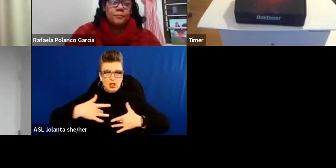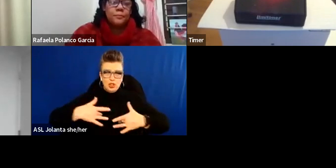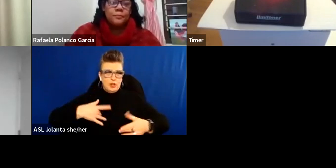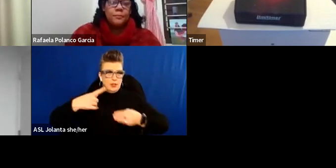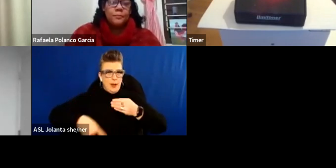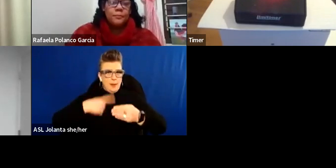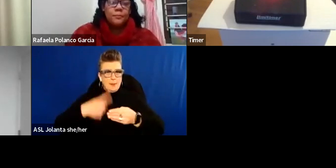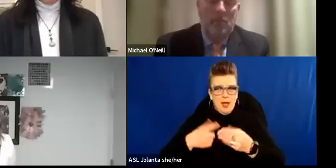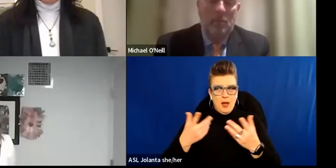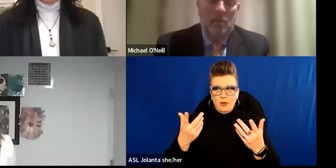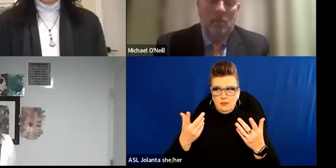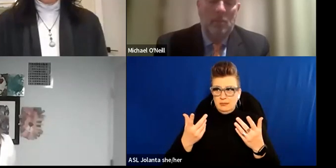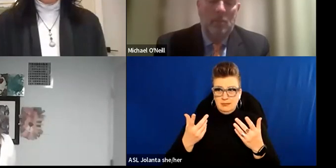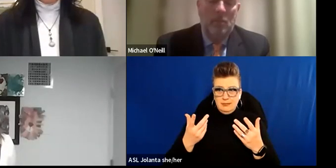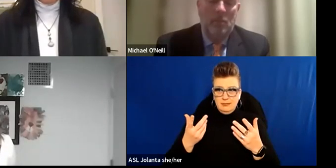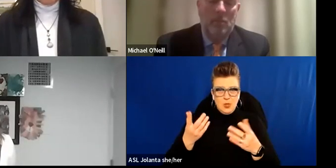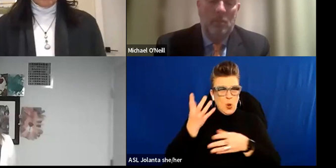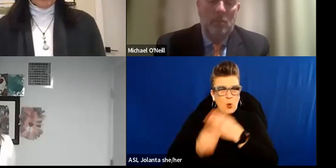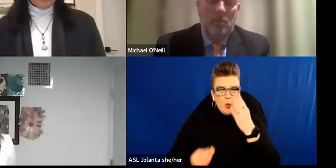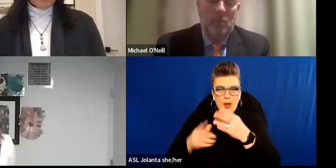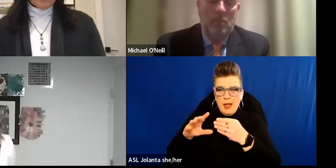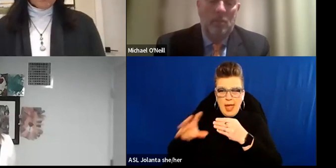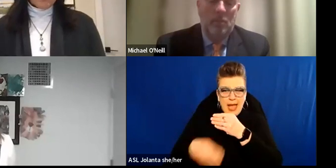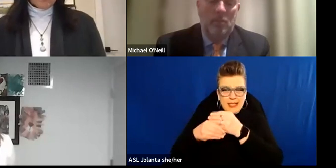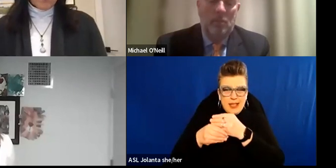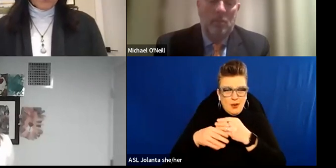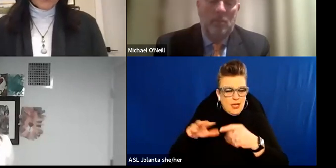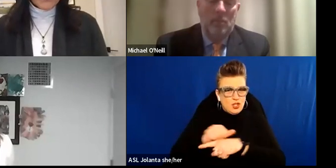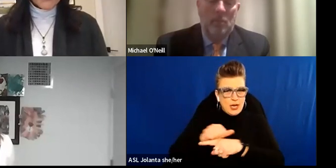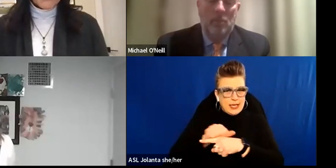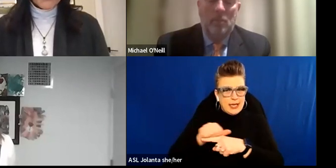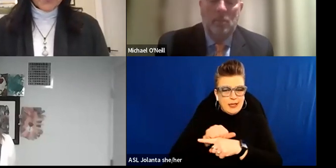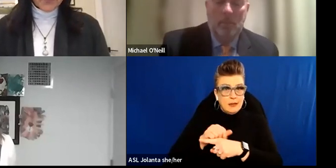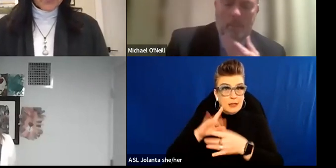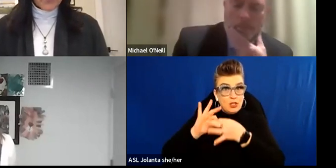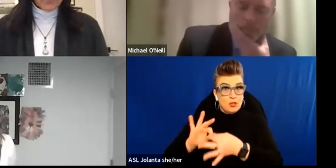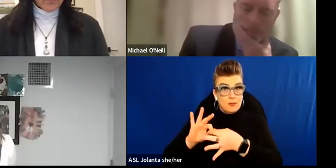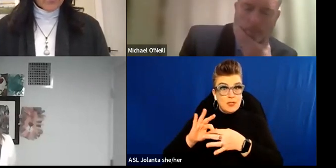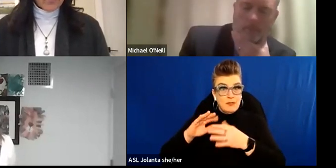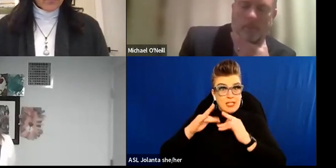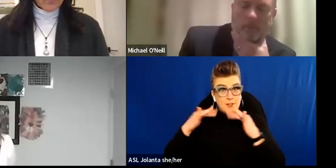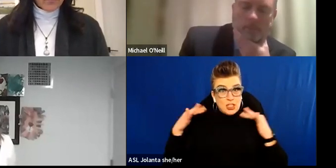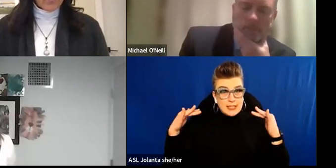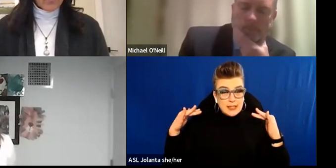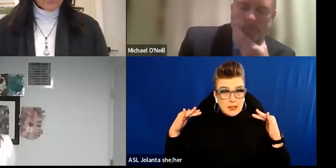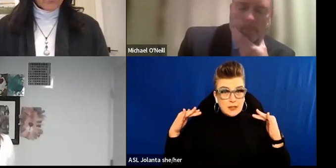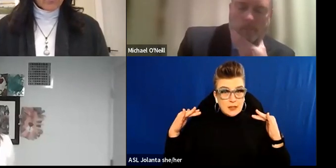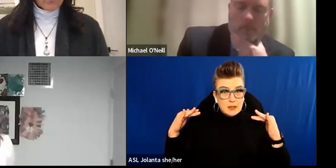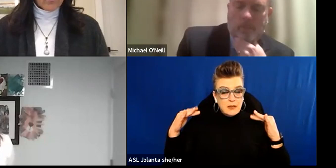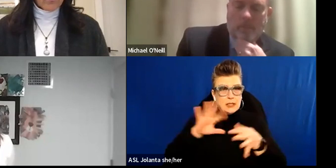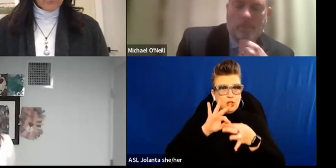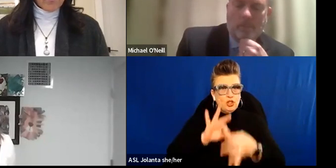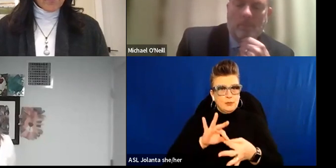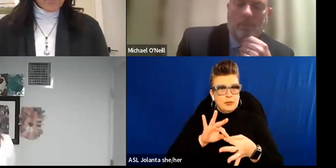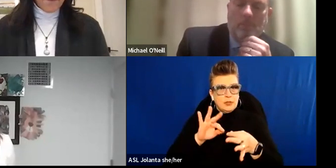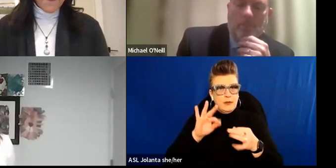the lack of any kind of ancillary ancillary training in terms of diversity in terms of